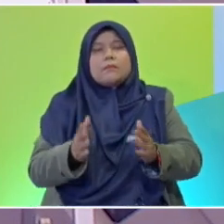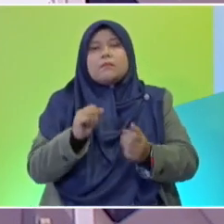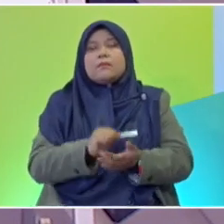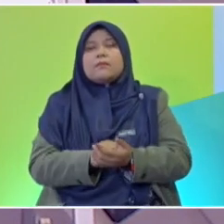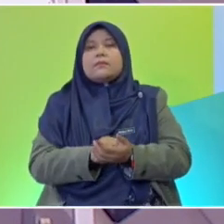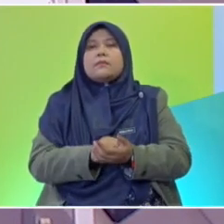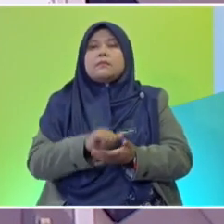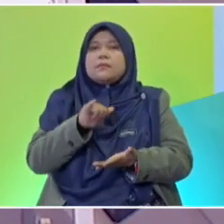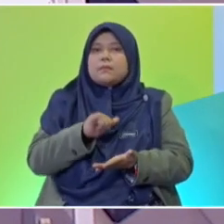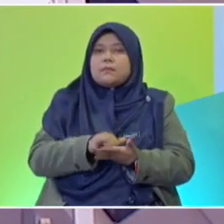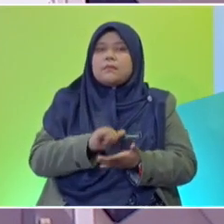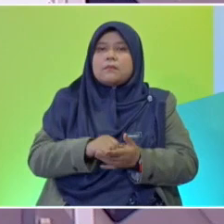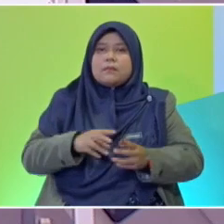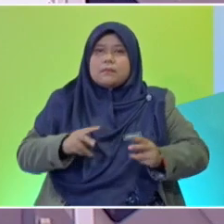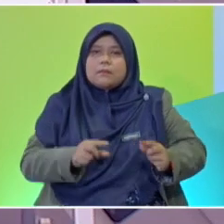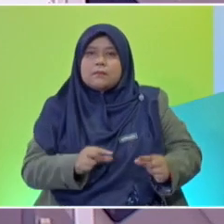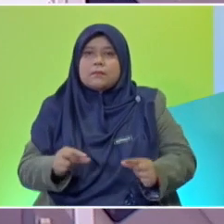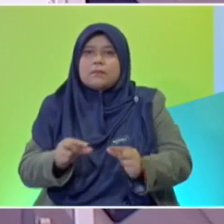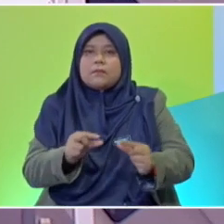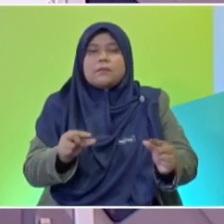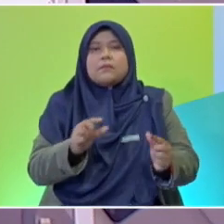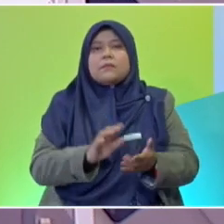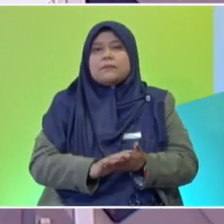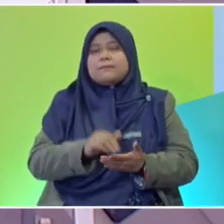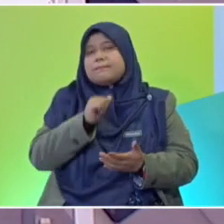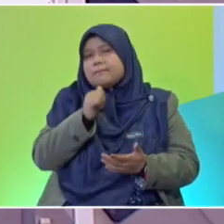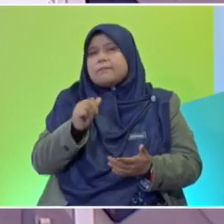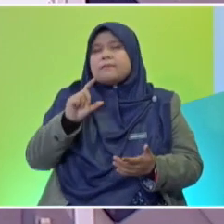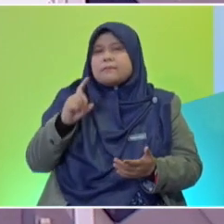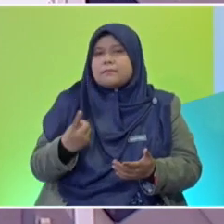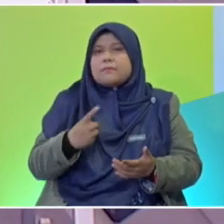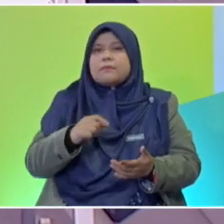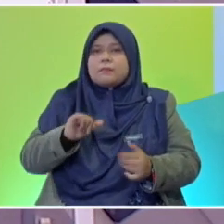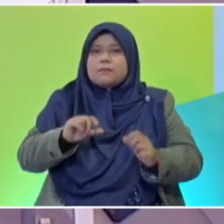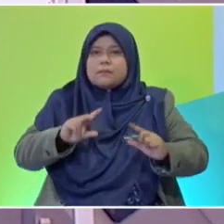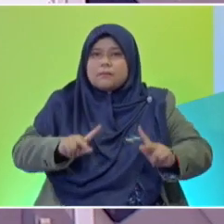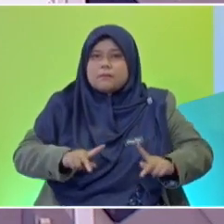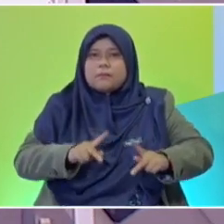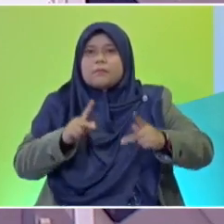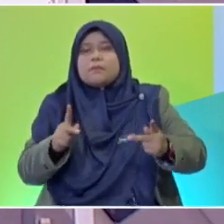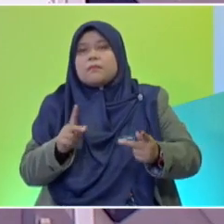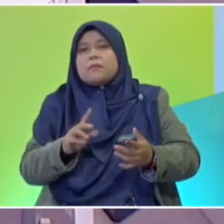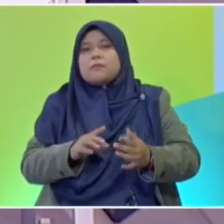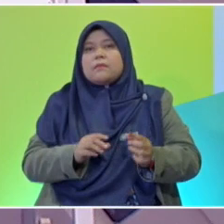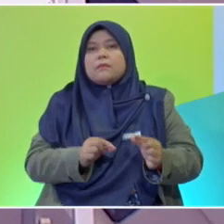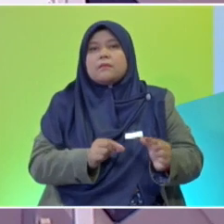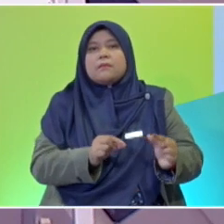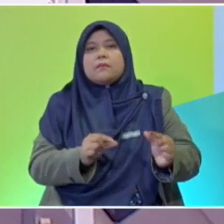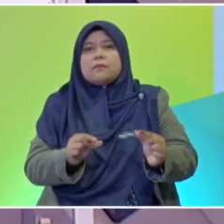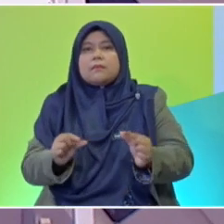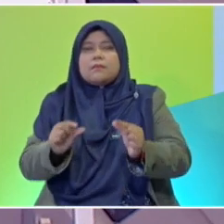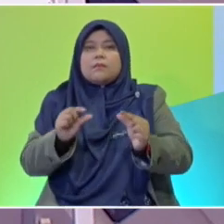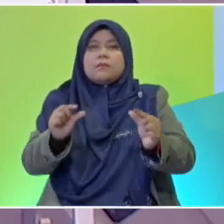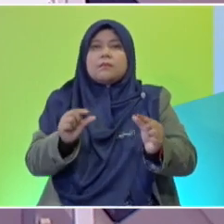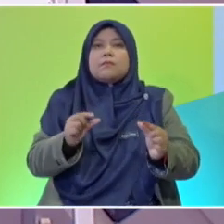Wow. It is moving, and it's not just like that. It goes through these very intricate